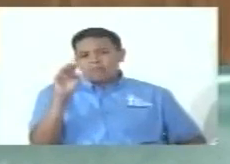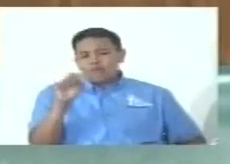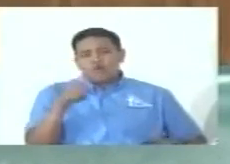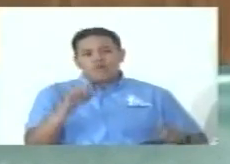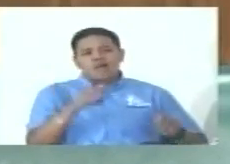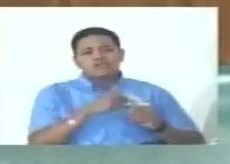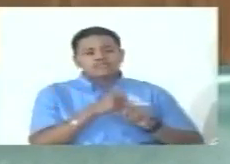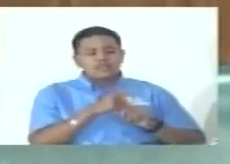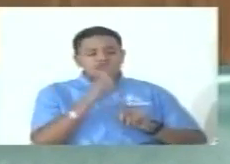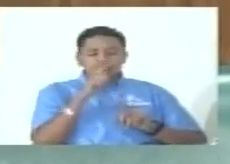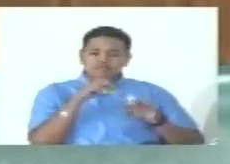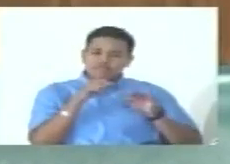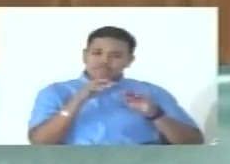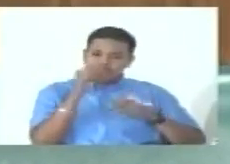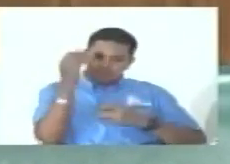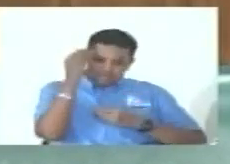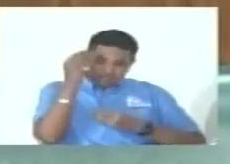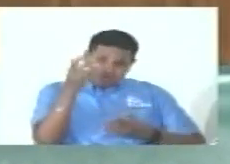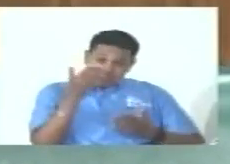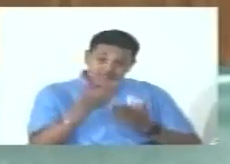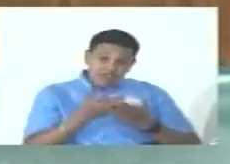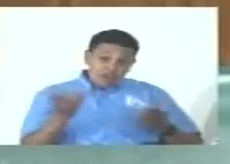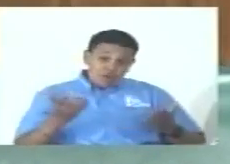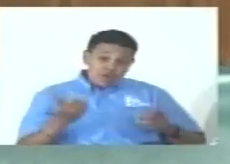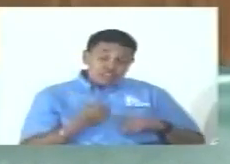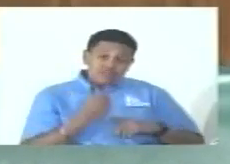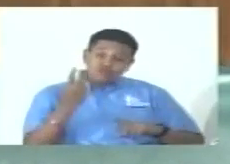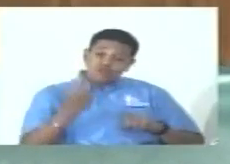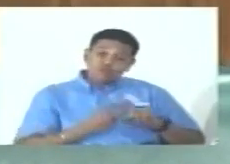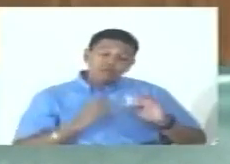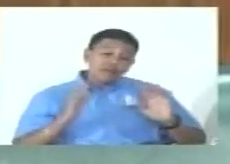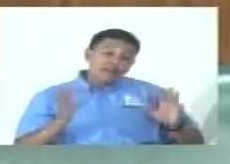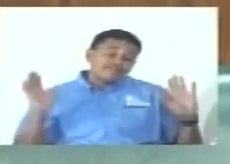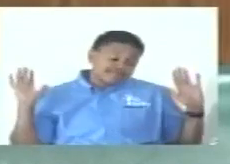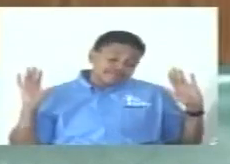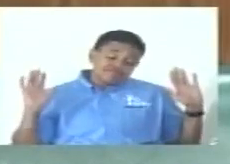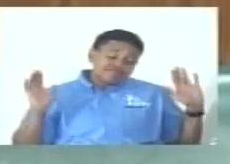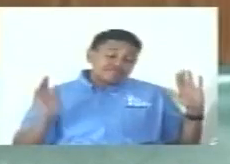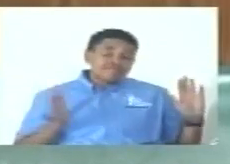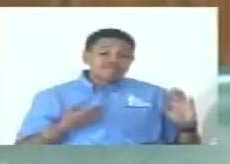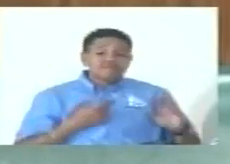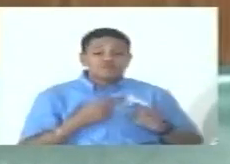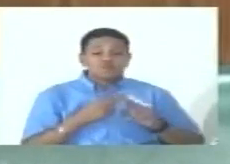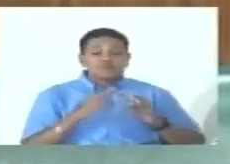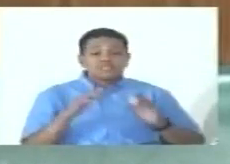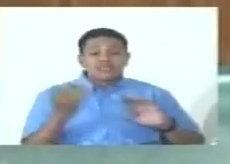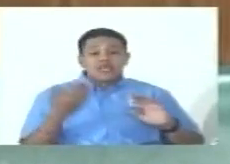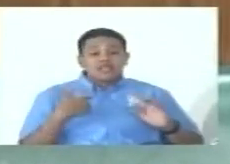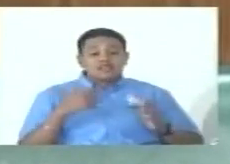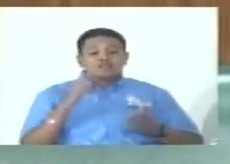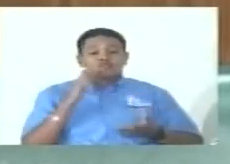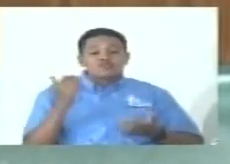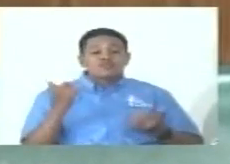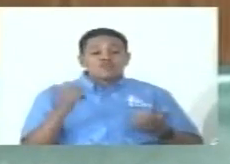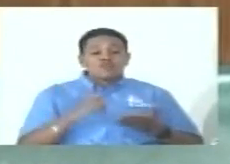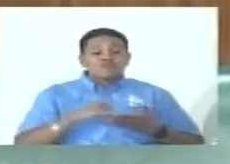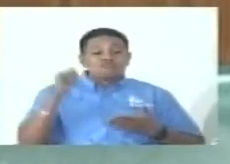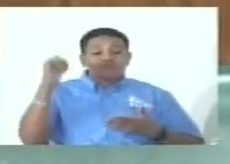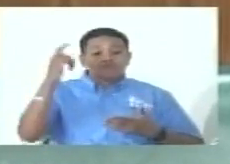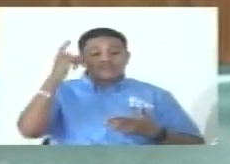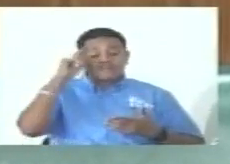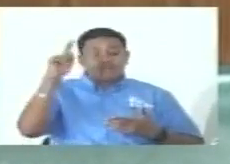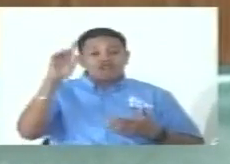was conveying to him the fact that it was just 2 more months I have here. I'm going off to the States now for